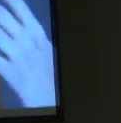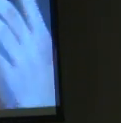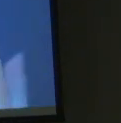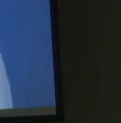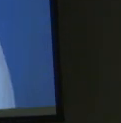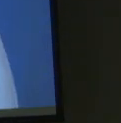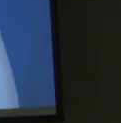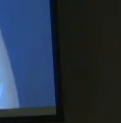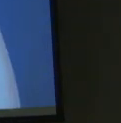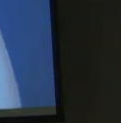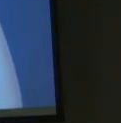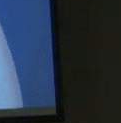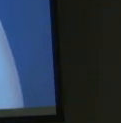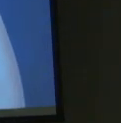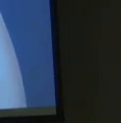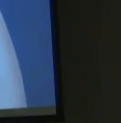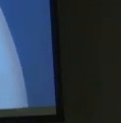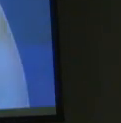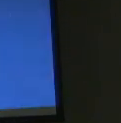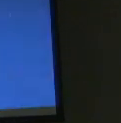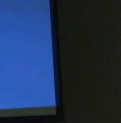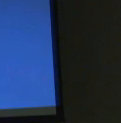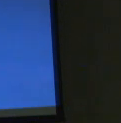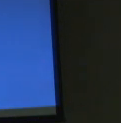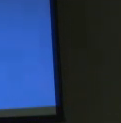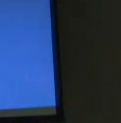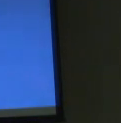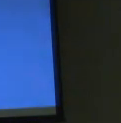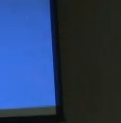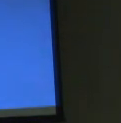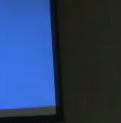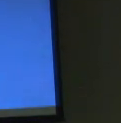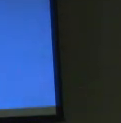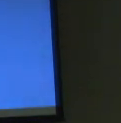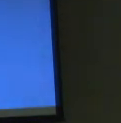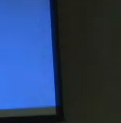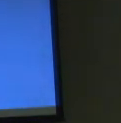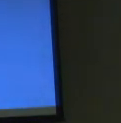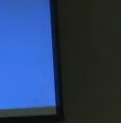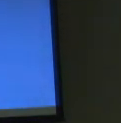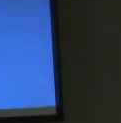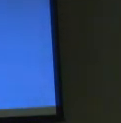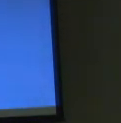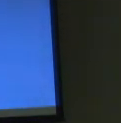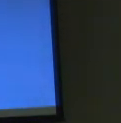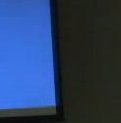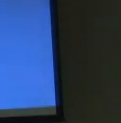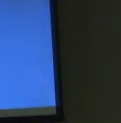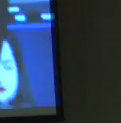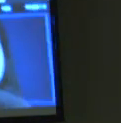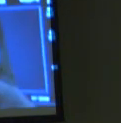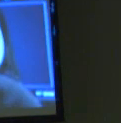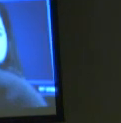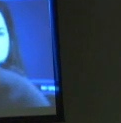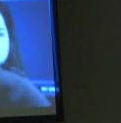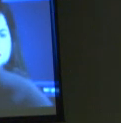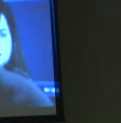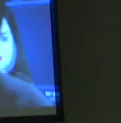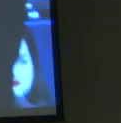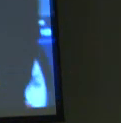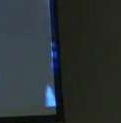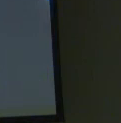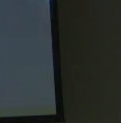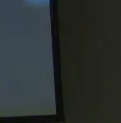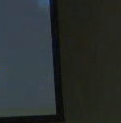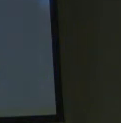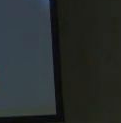Because they think they're a strong person. It's kind of like telling them that they're weak and they're not as good as them. And